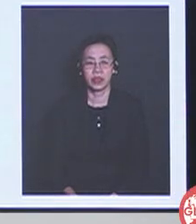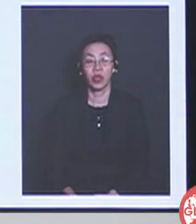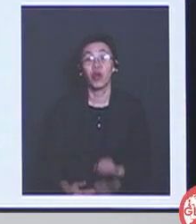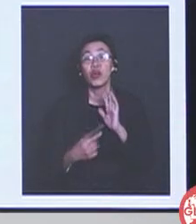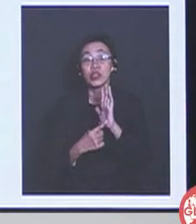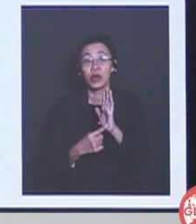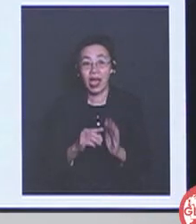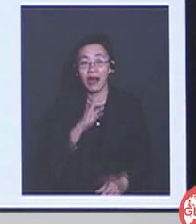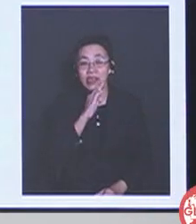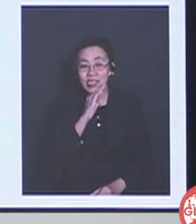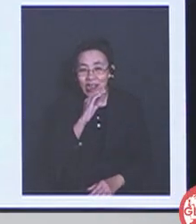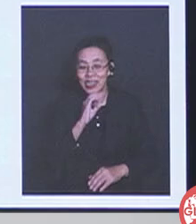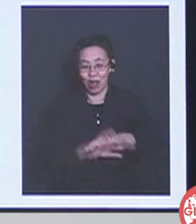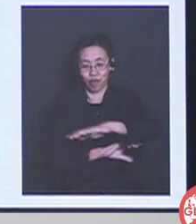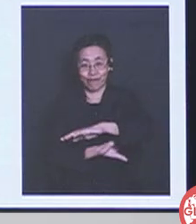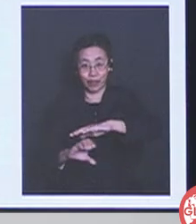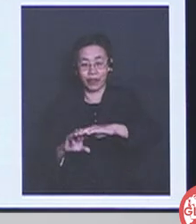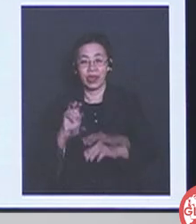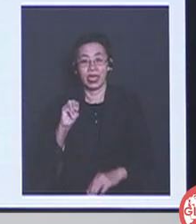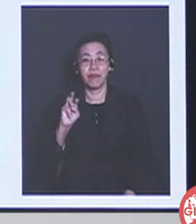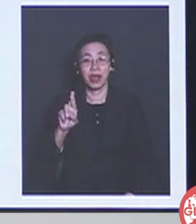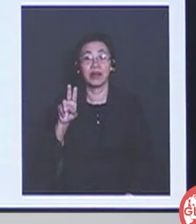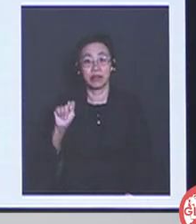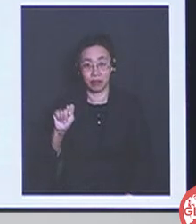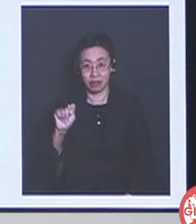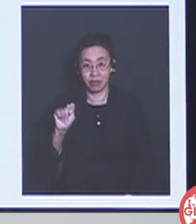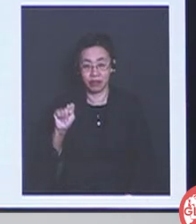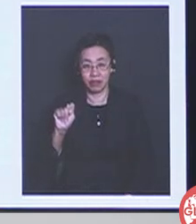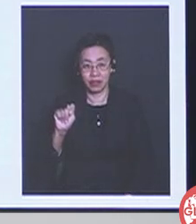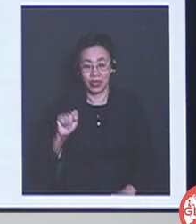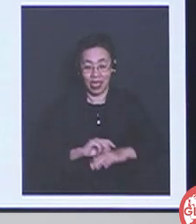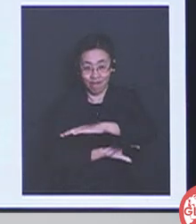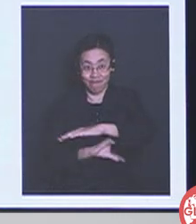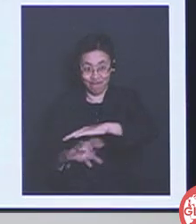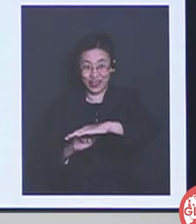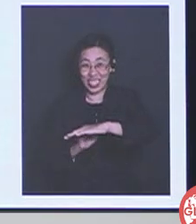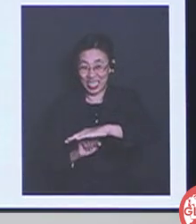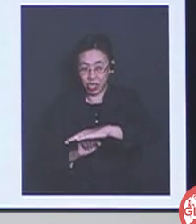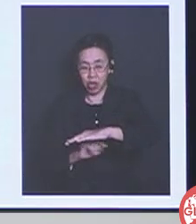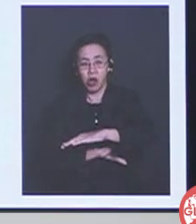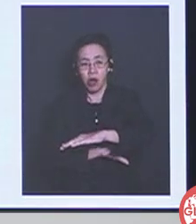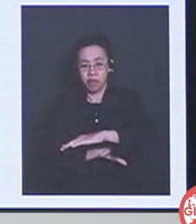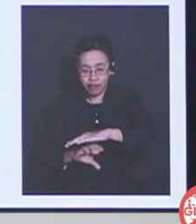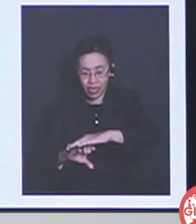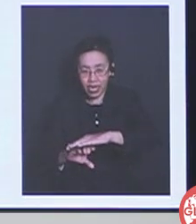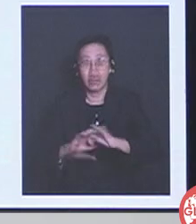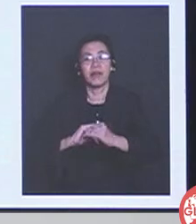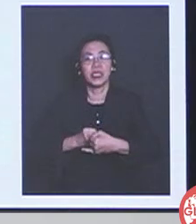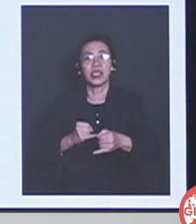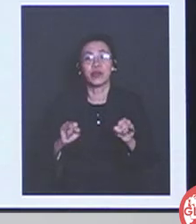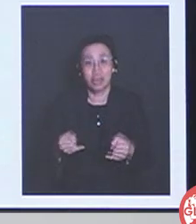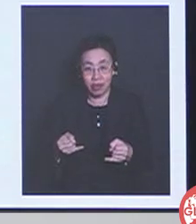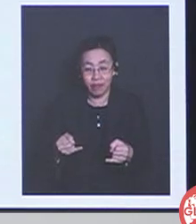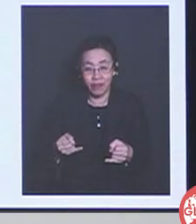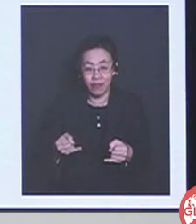subway, with the same station, you have Jatuchak Park, But if you go on the